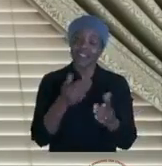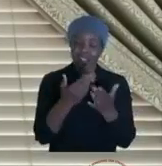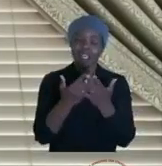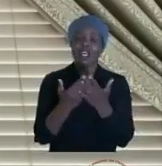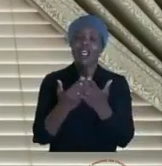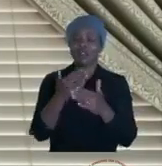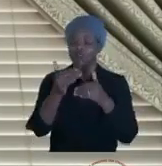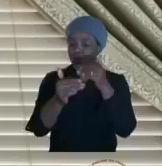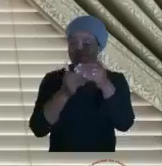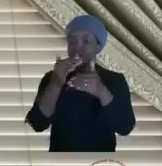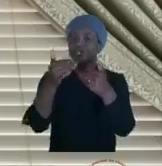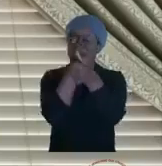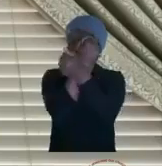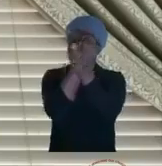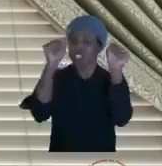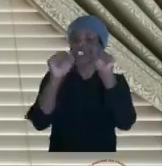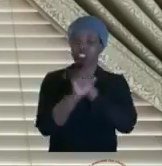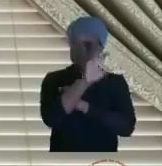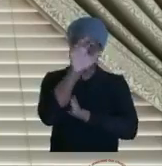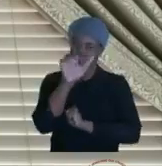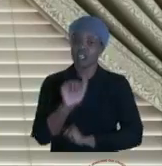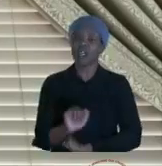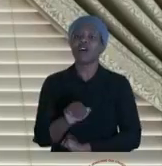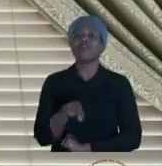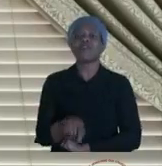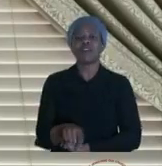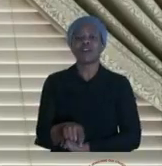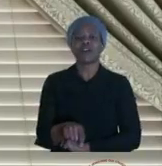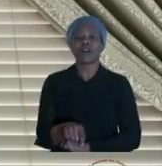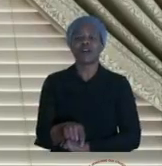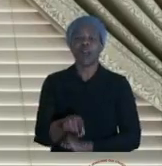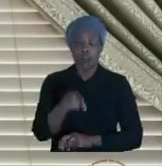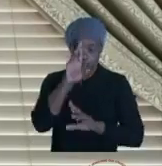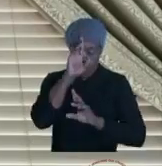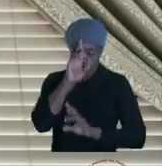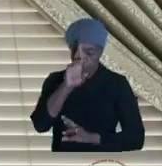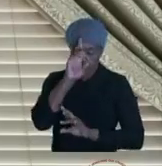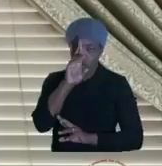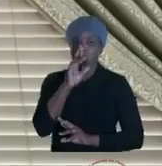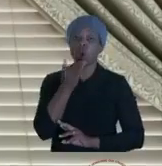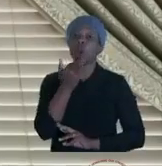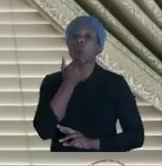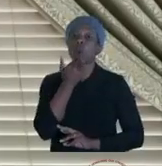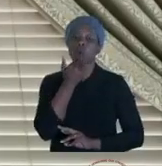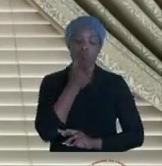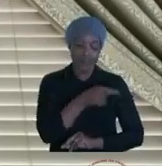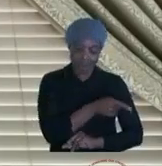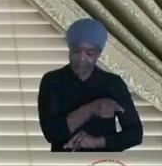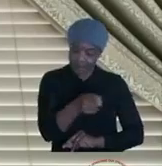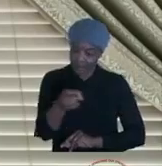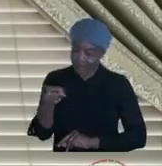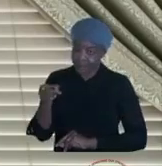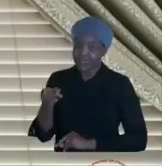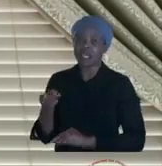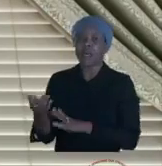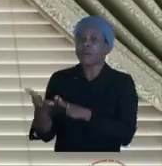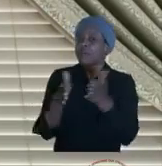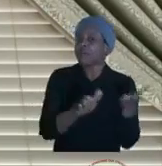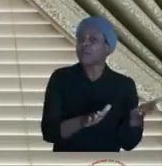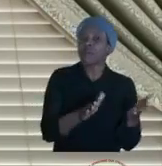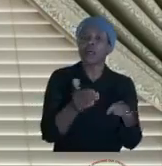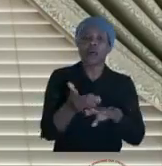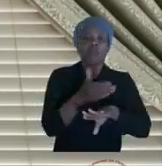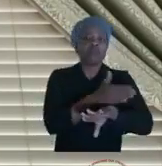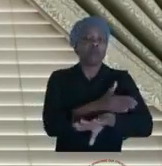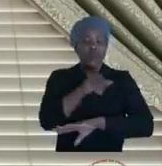Africa. I take this opportunity and re-emphasize that by honoring those who sacrificed their lives for our struggle, Freedom Park